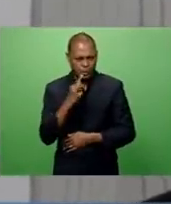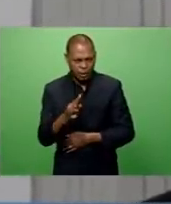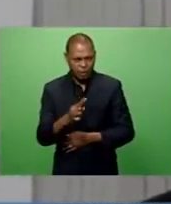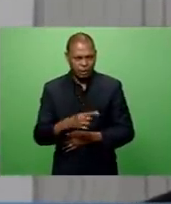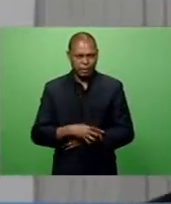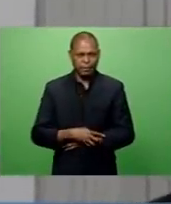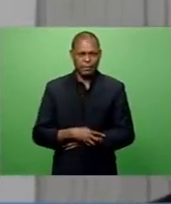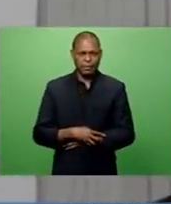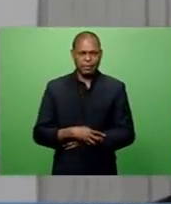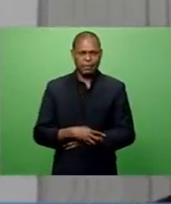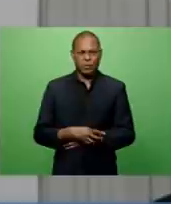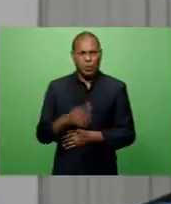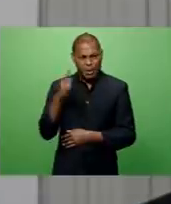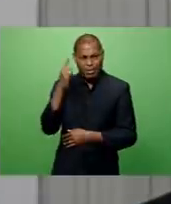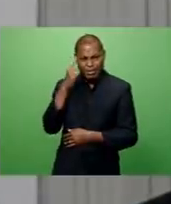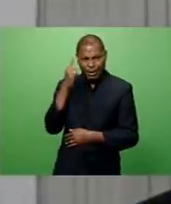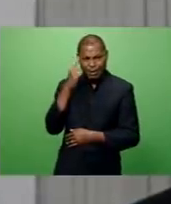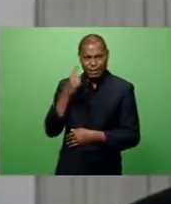think